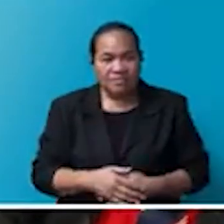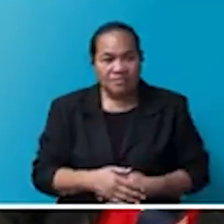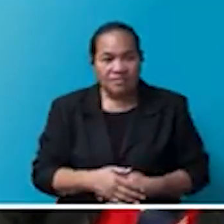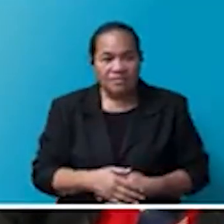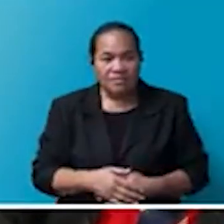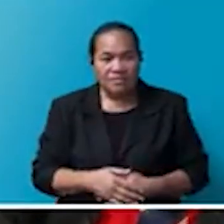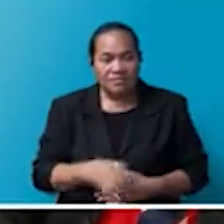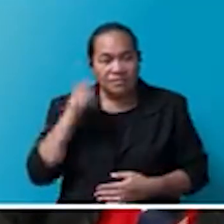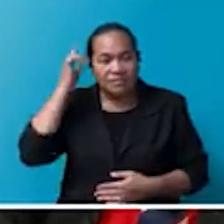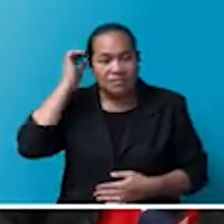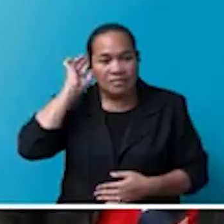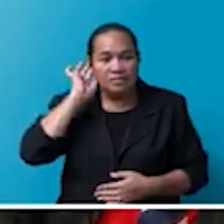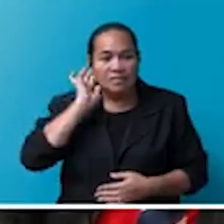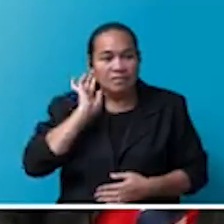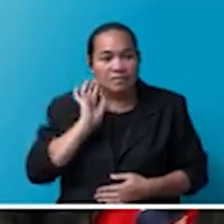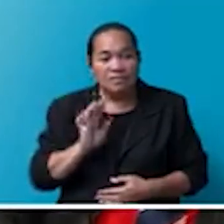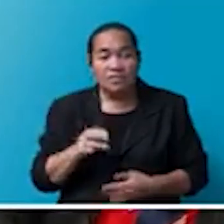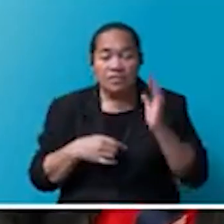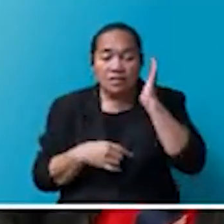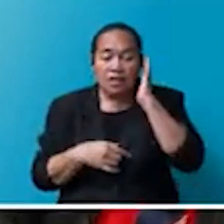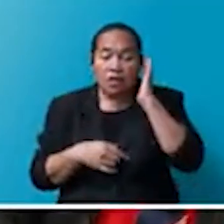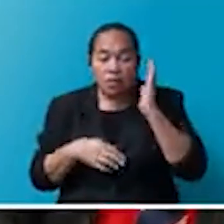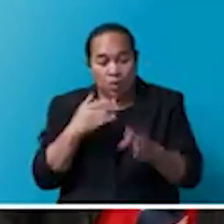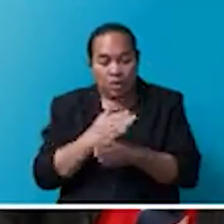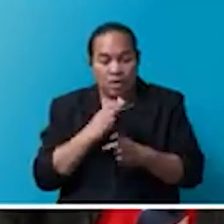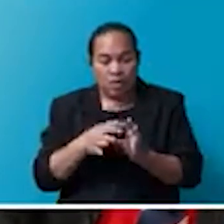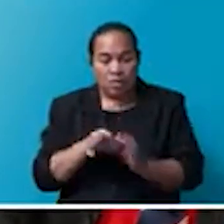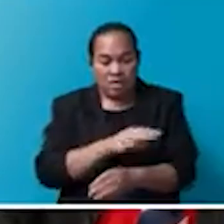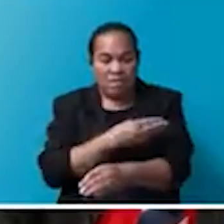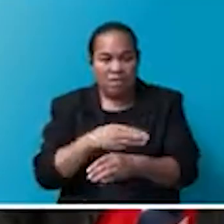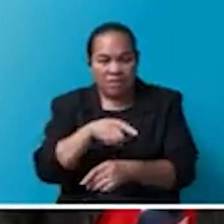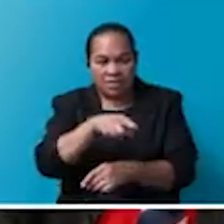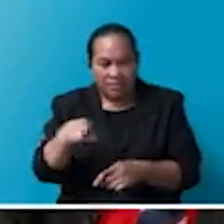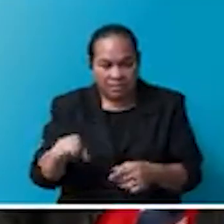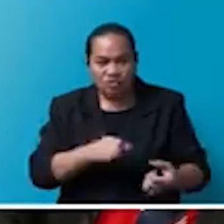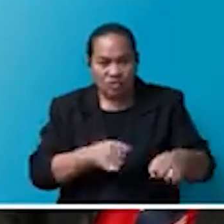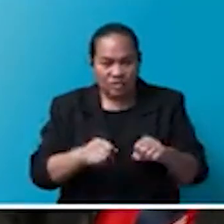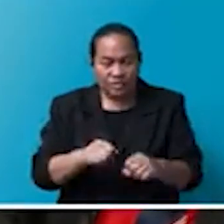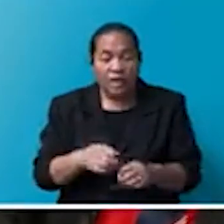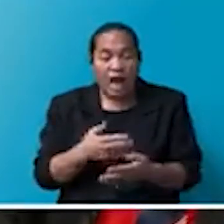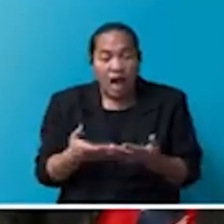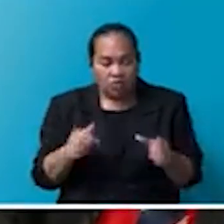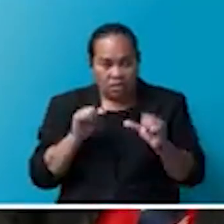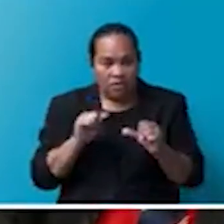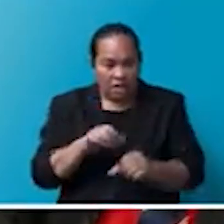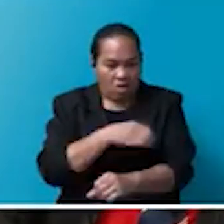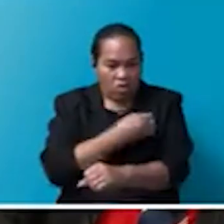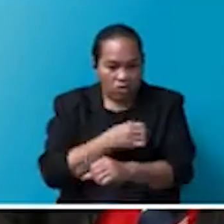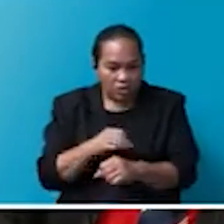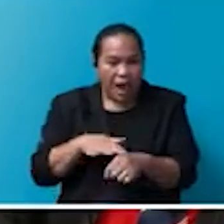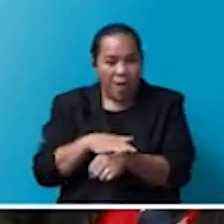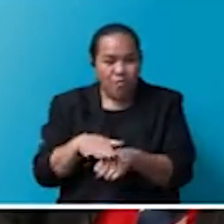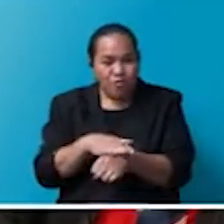also working on the Maritime Security Strategy, a blueprint to defend our oceans, our blue